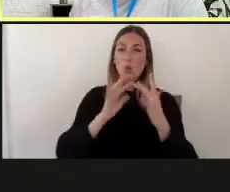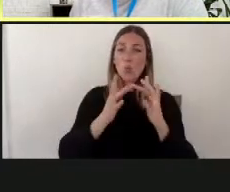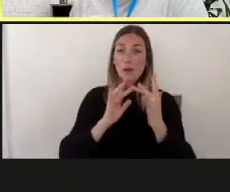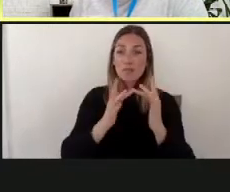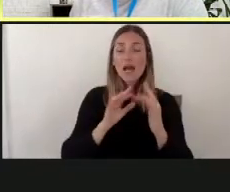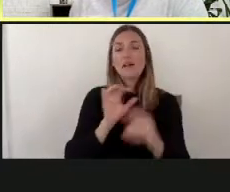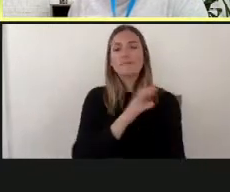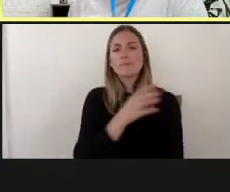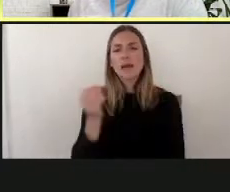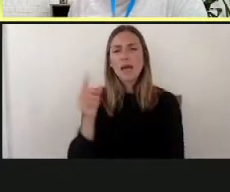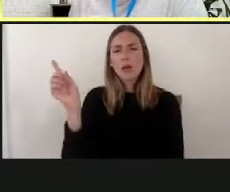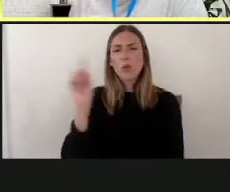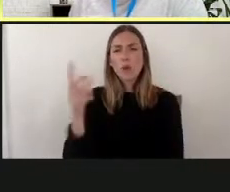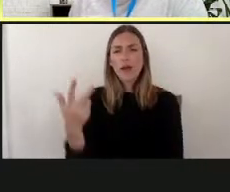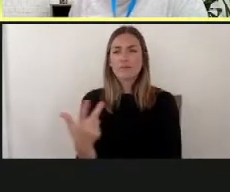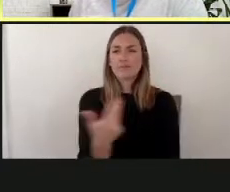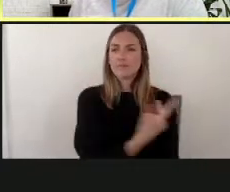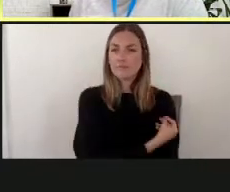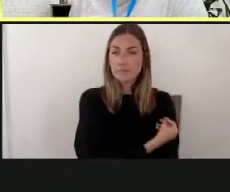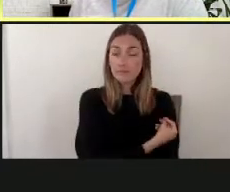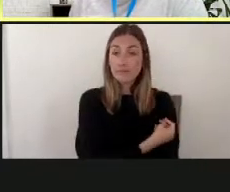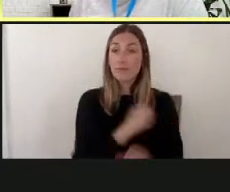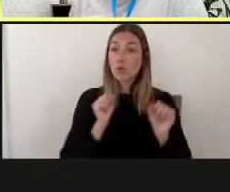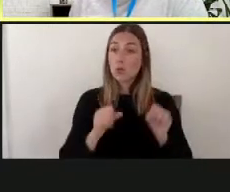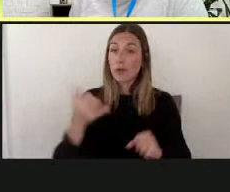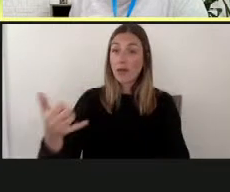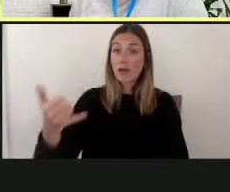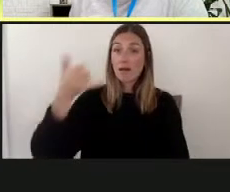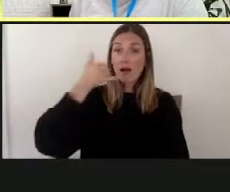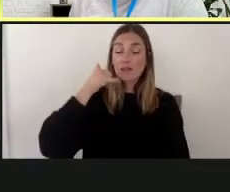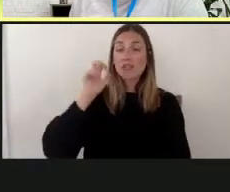a vaccine. Or you can call us at